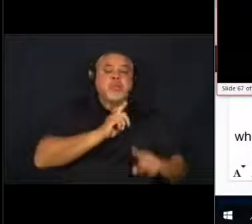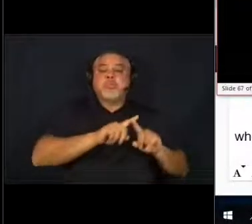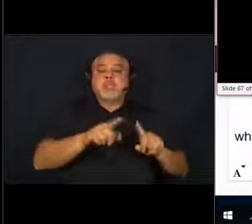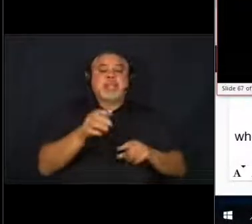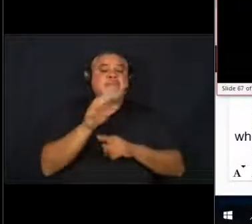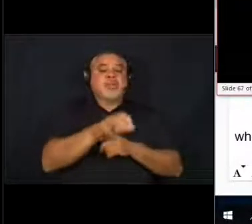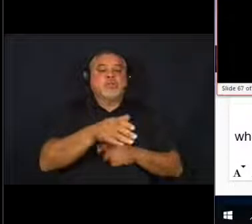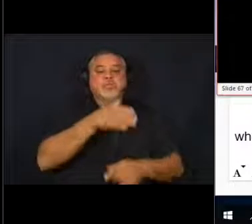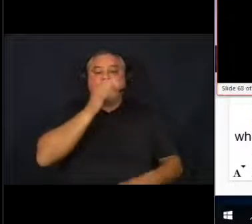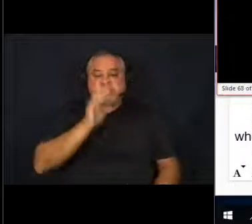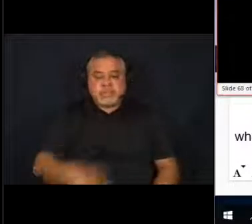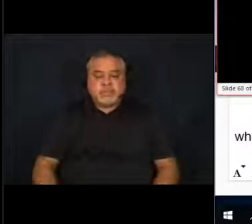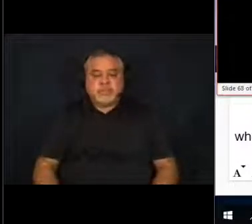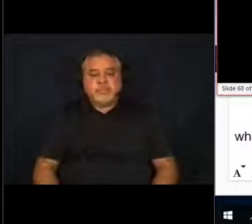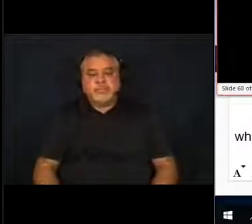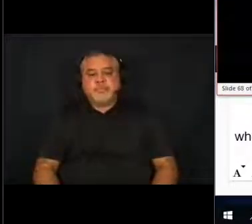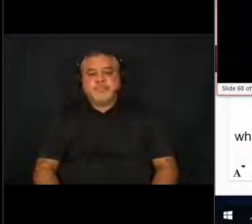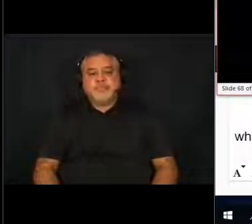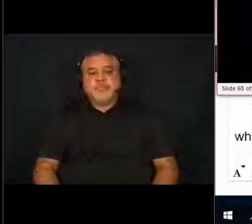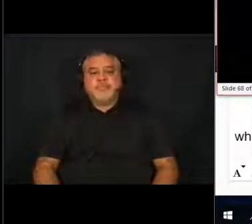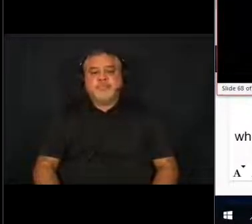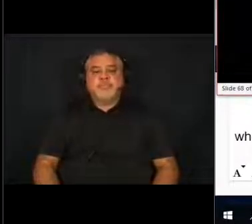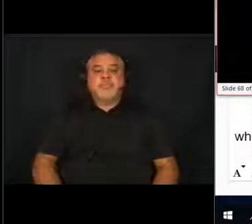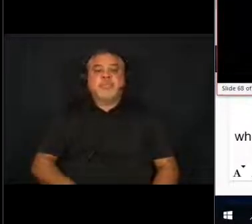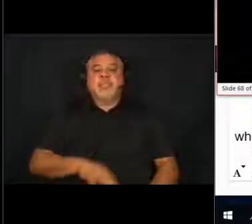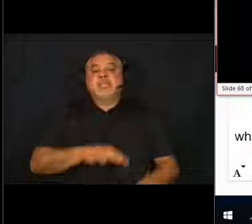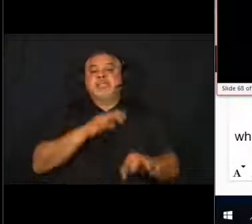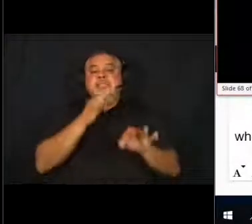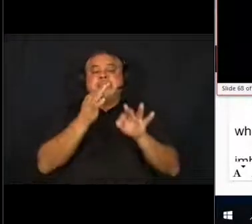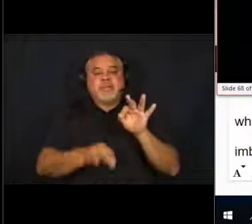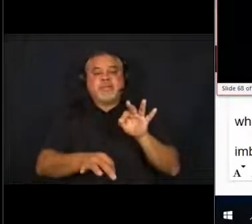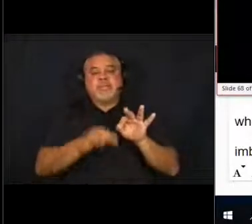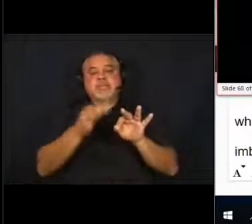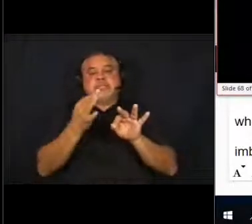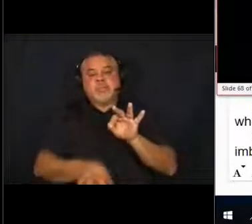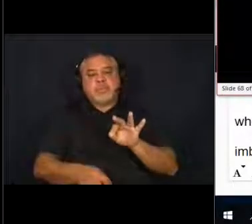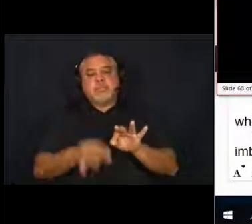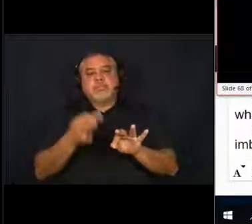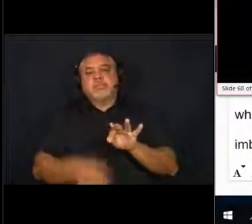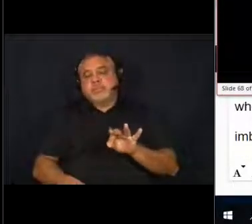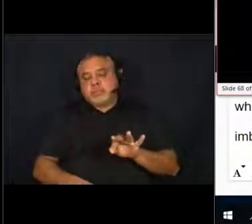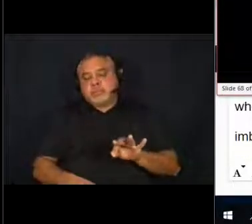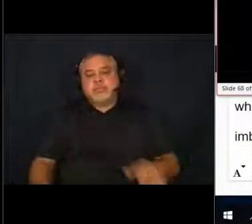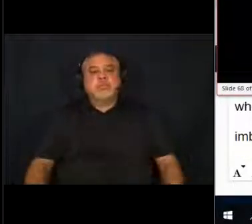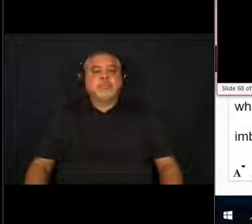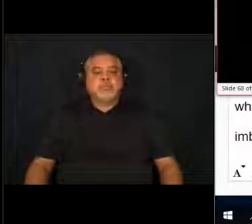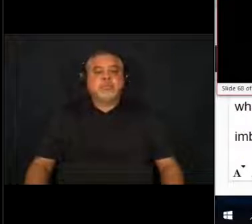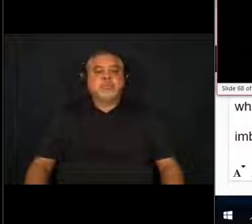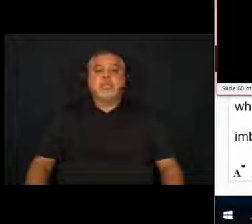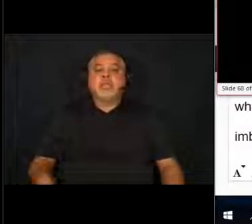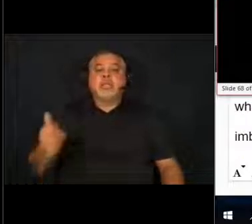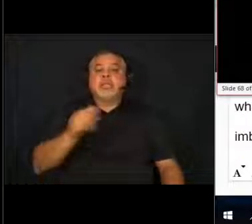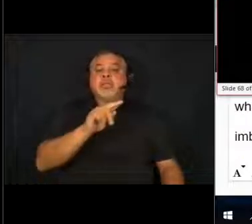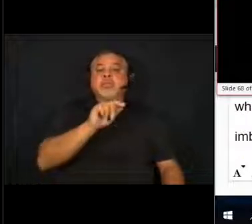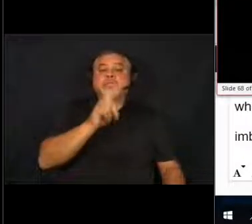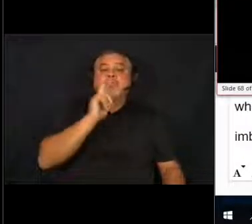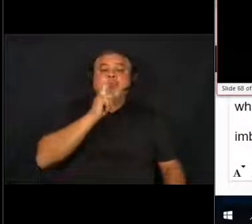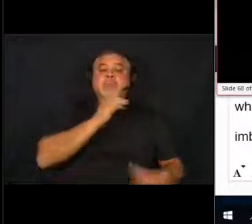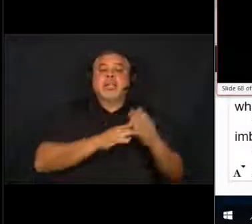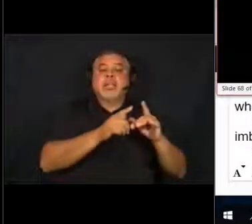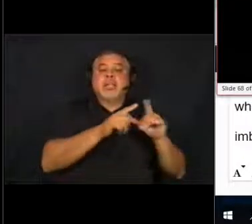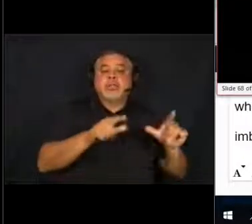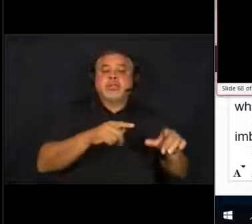drink. So simplify, simplify, simplify. Another tool of plain language is